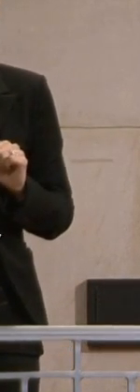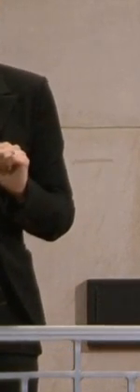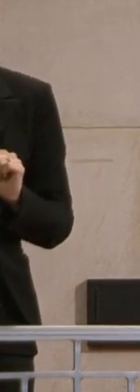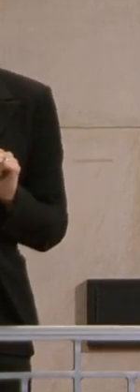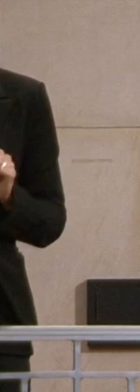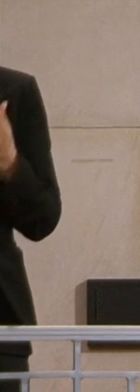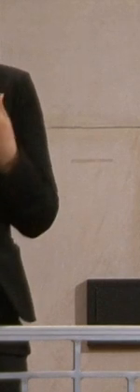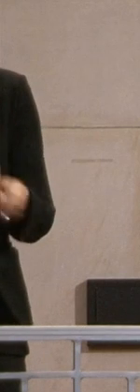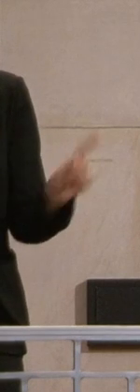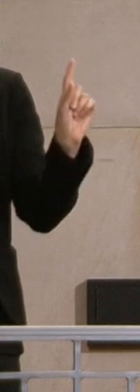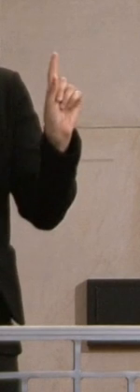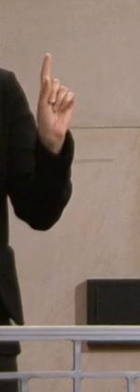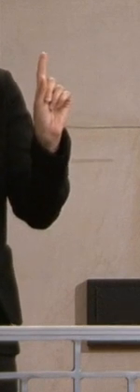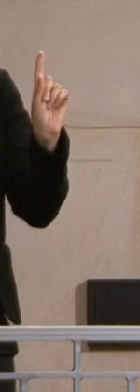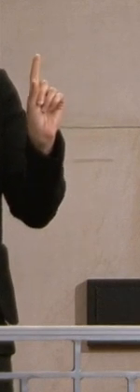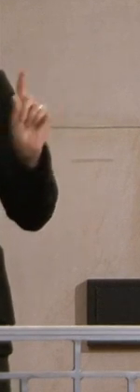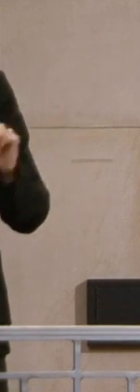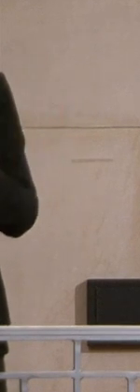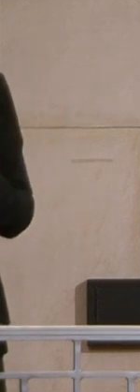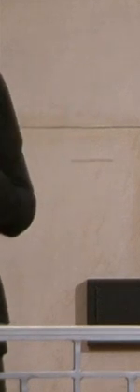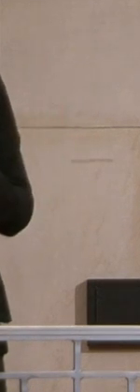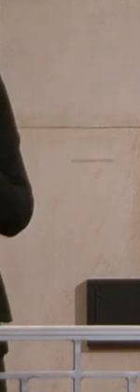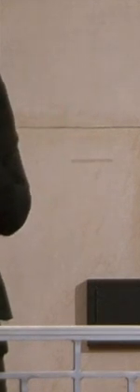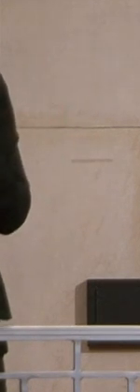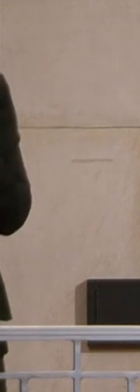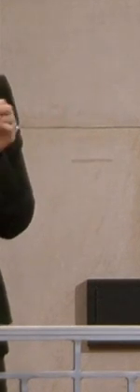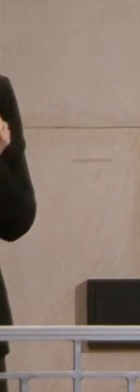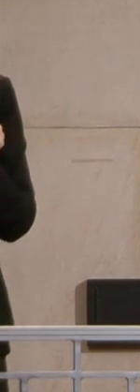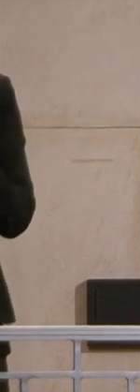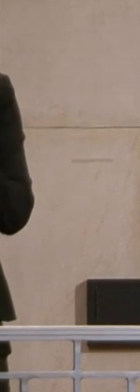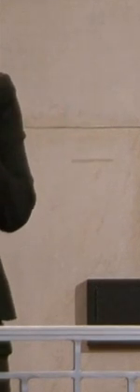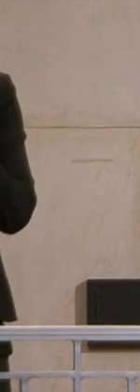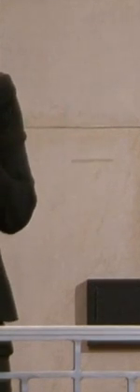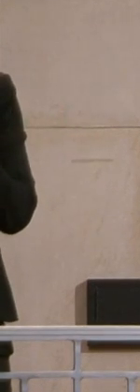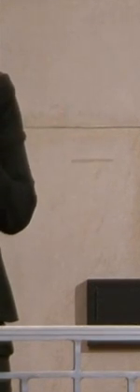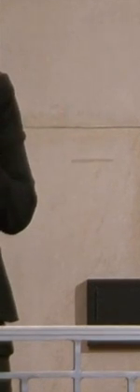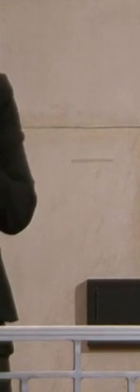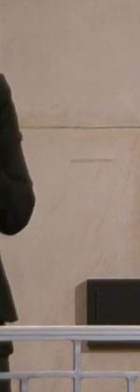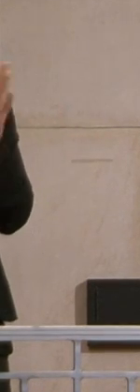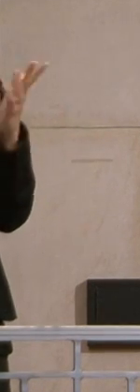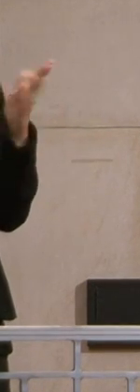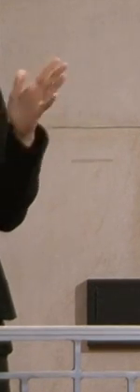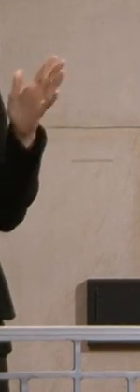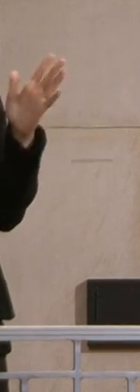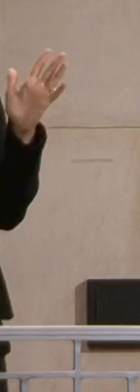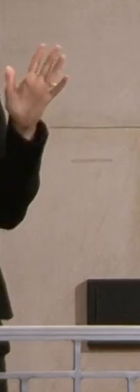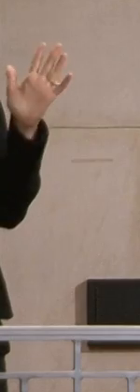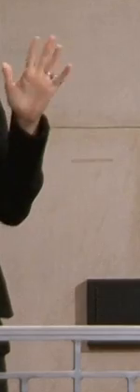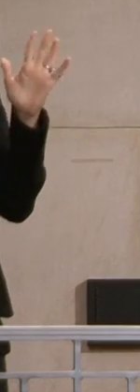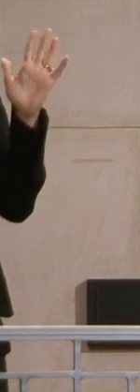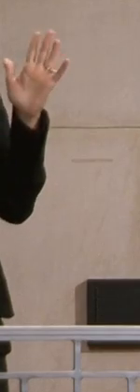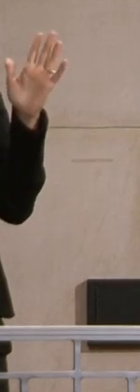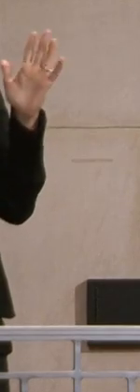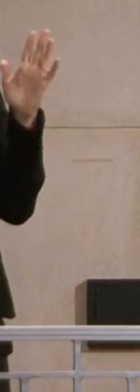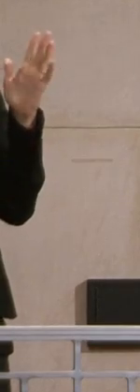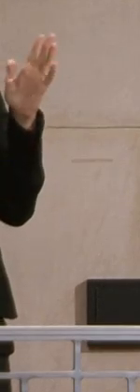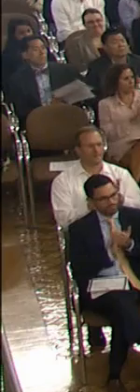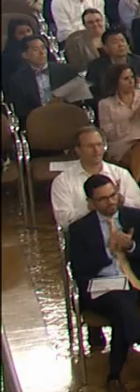2, the so-called bathroom law, gave voice to the need to protect all Americans.